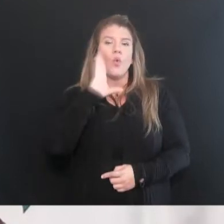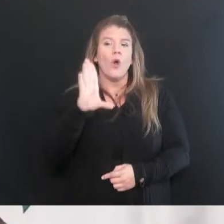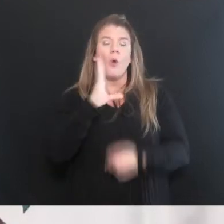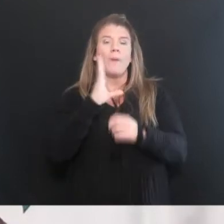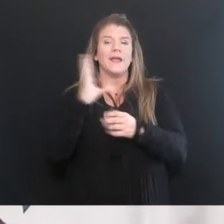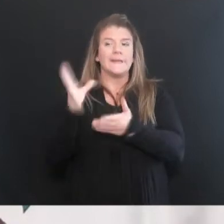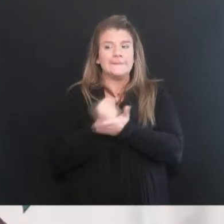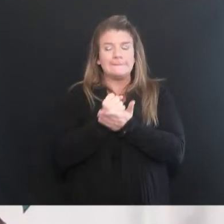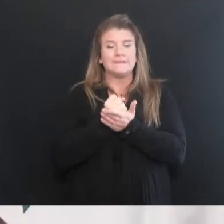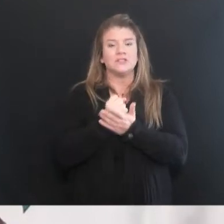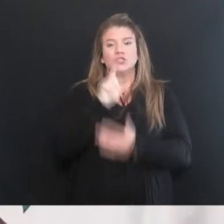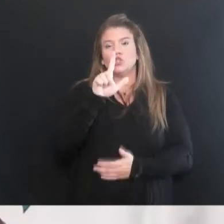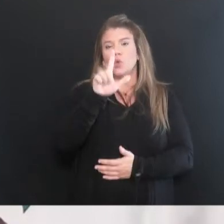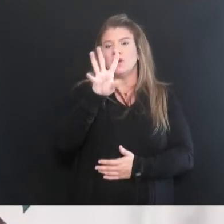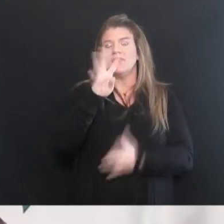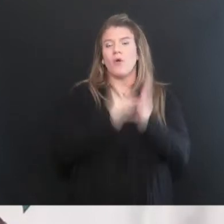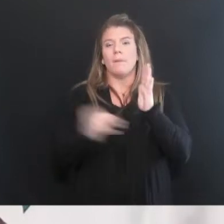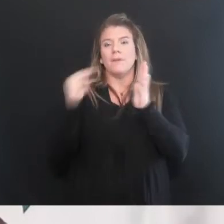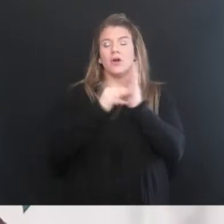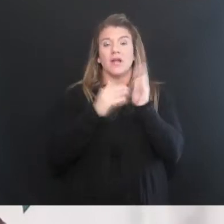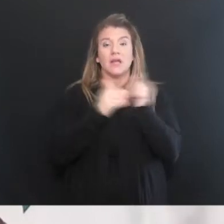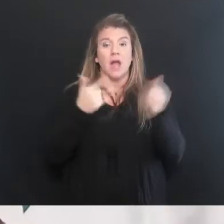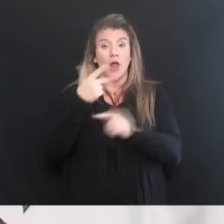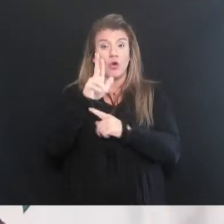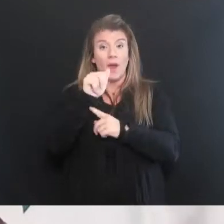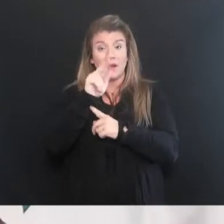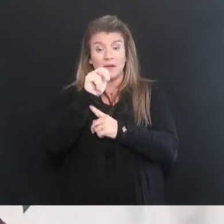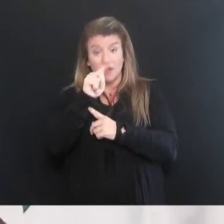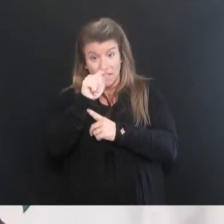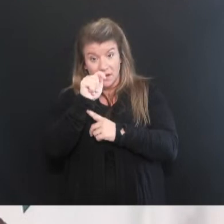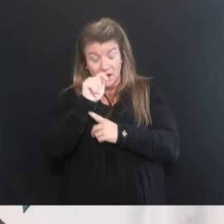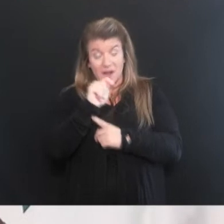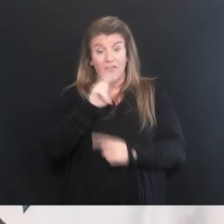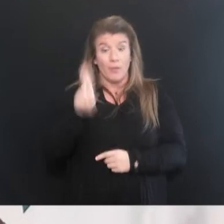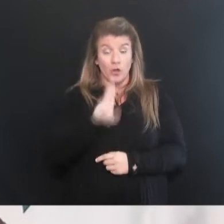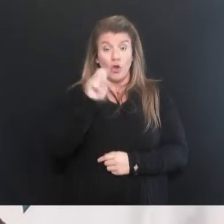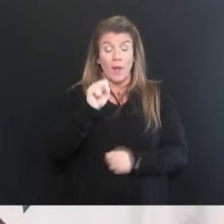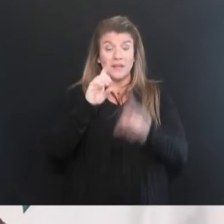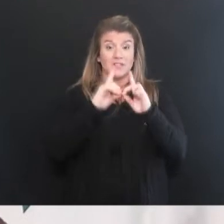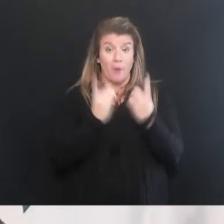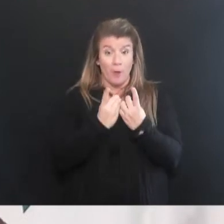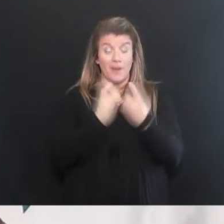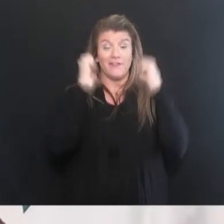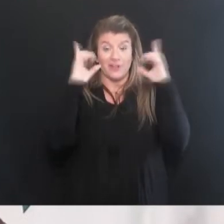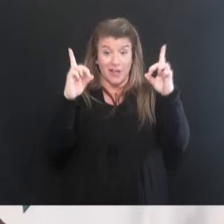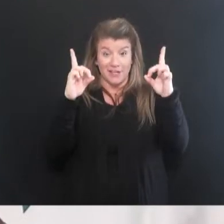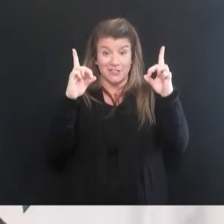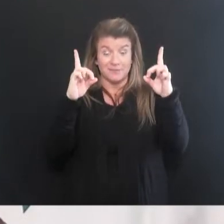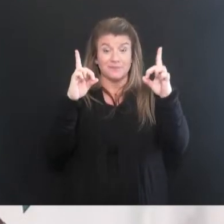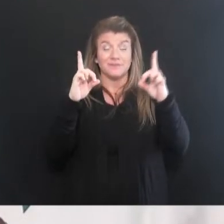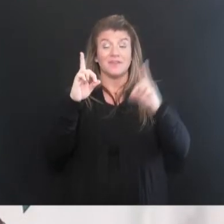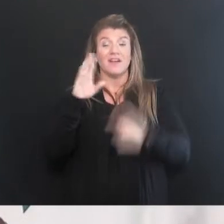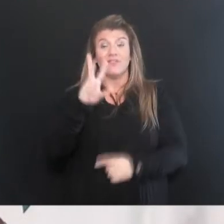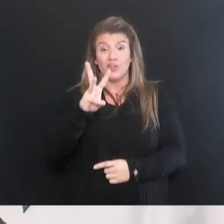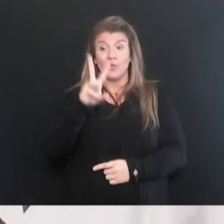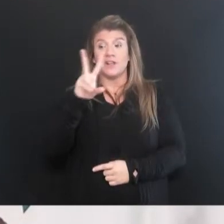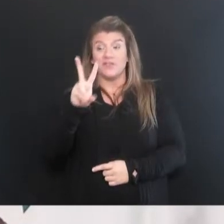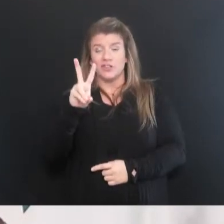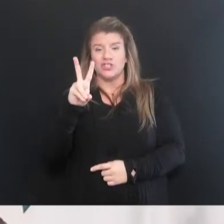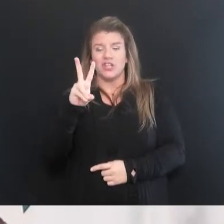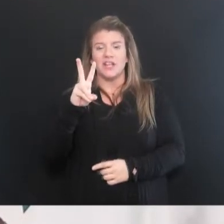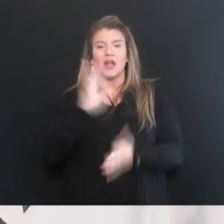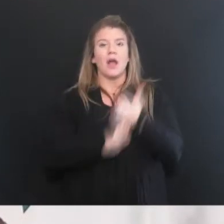securing a $24 million grant from the U.S. Department of Education for the West Virginia